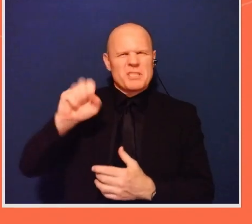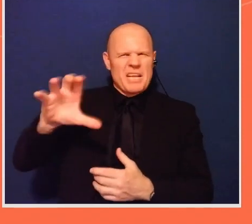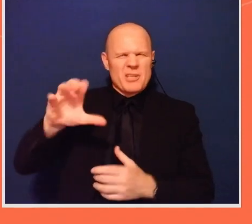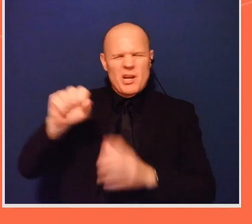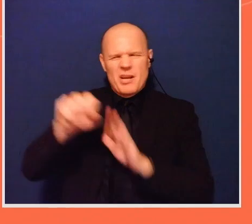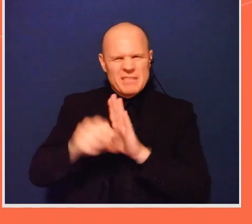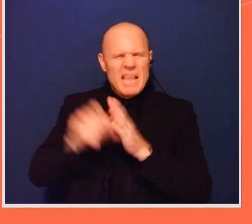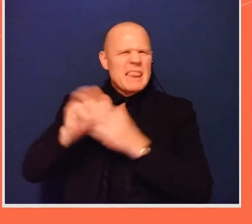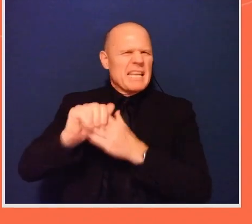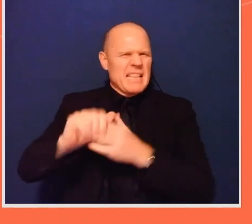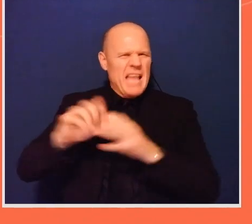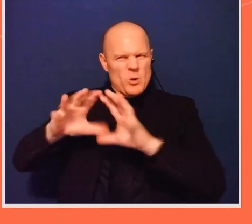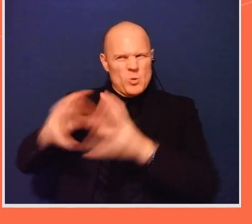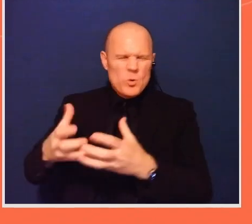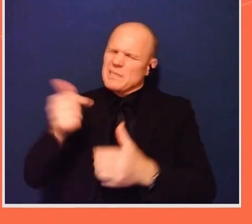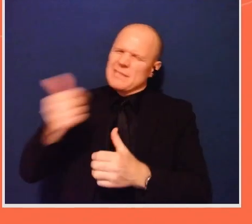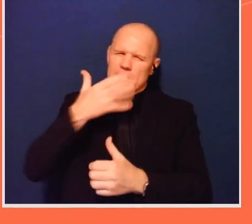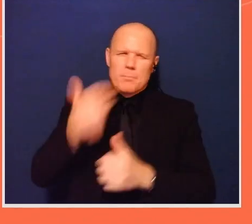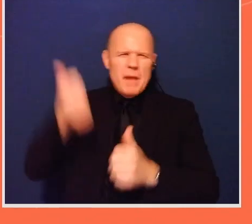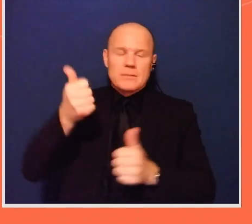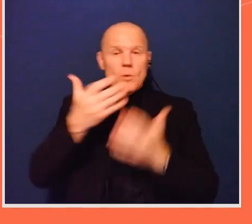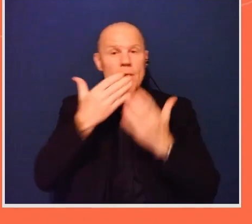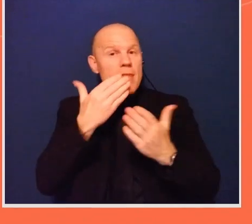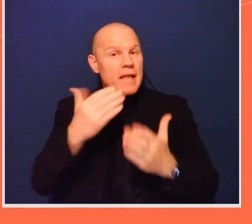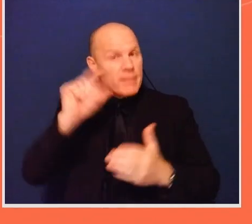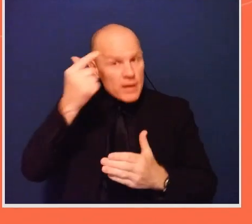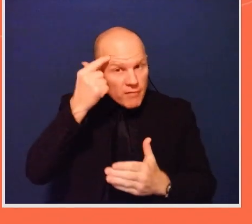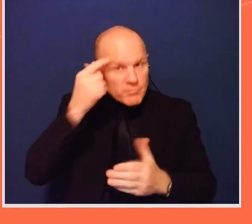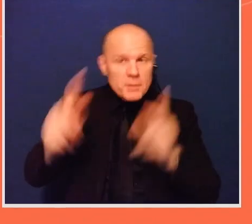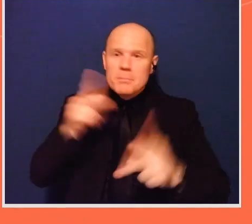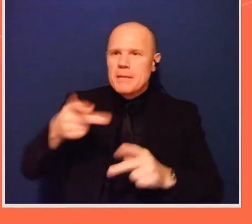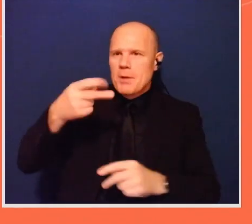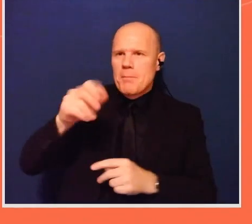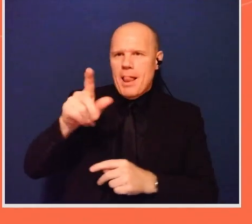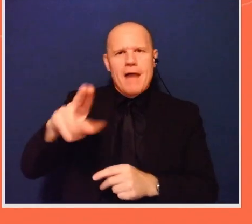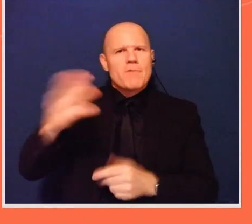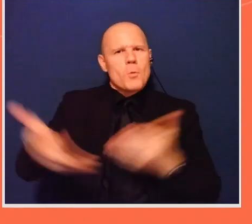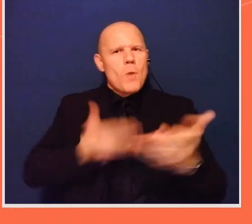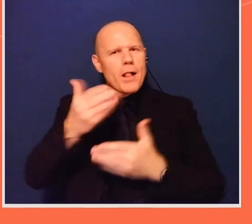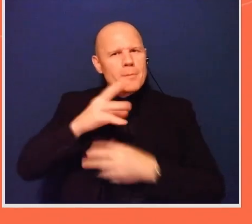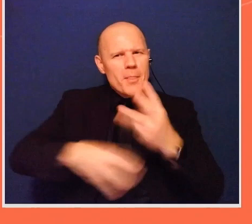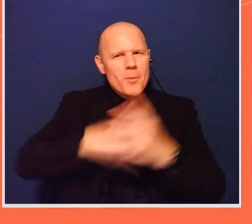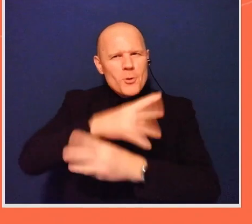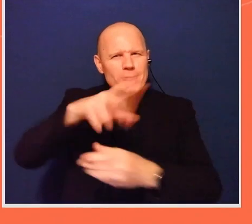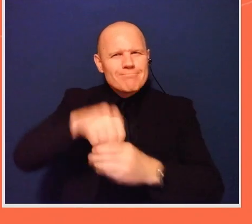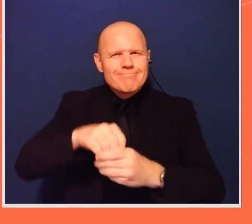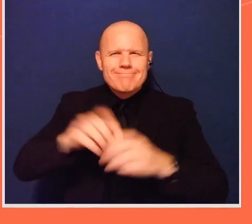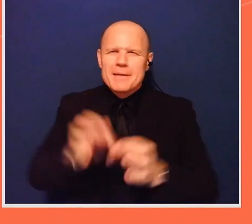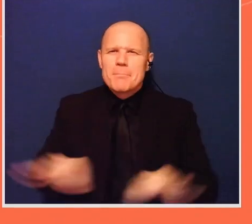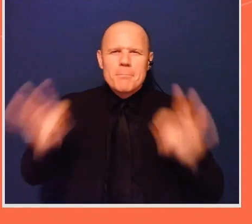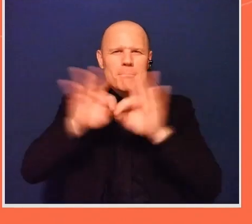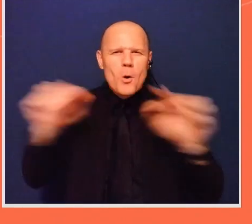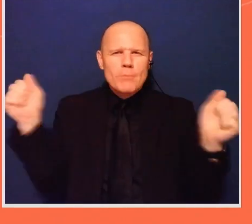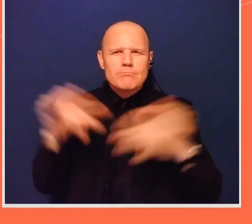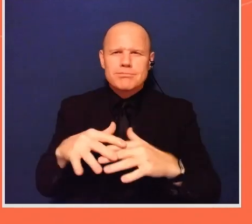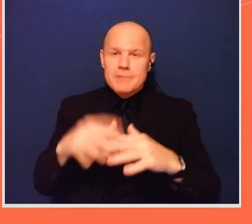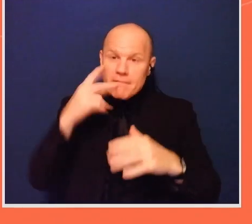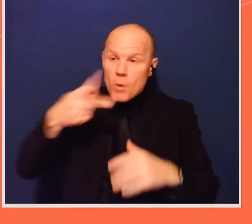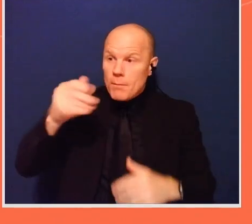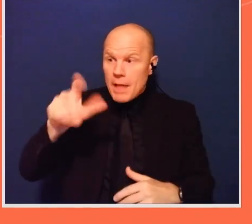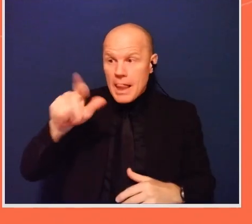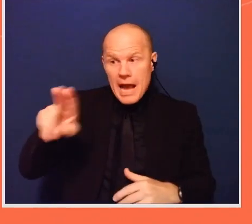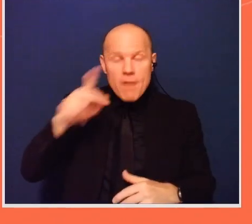happening? I'm going to just tell it the way I see it, and I know my good friend from the United States Senate, Sheldon Whitehouse, is